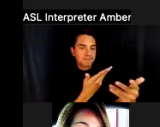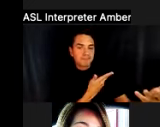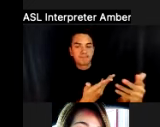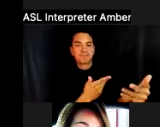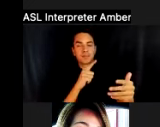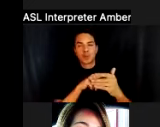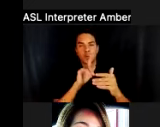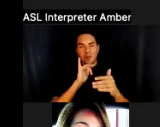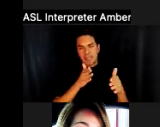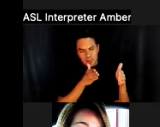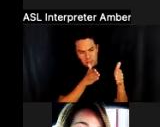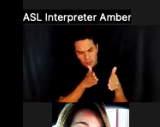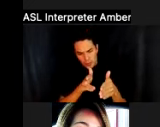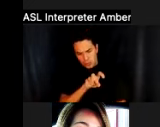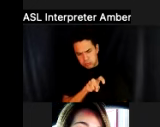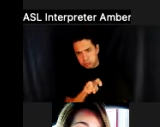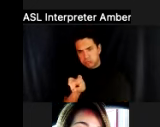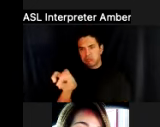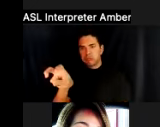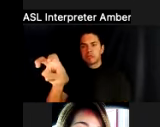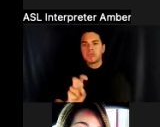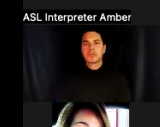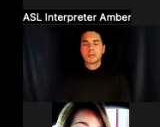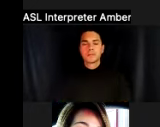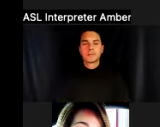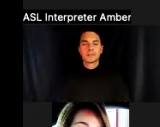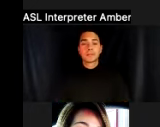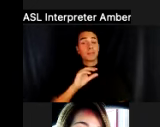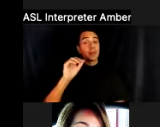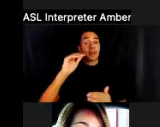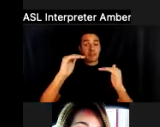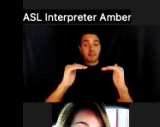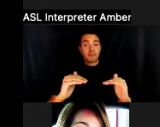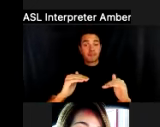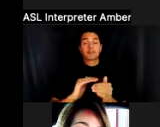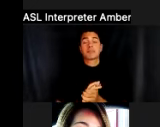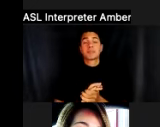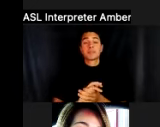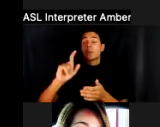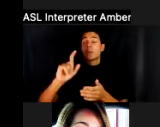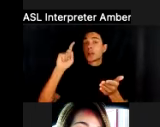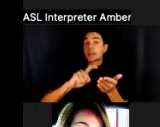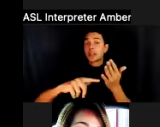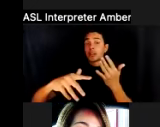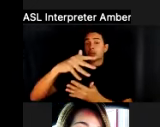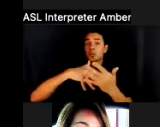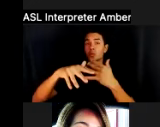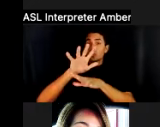forward. And then so recognizing those social norms, right, that don't reflect our indigenous